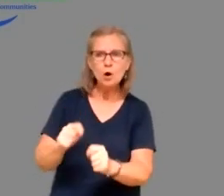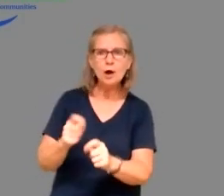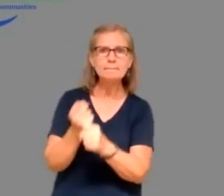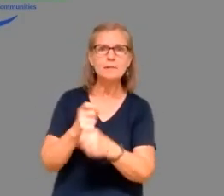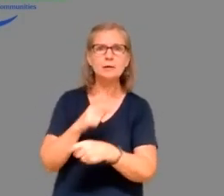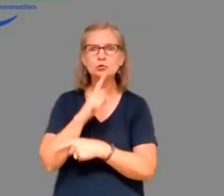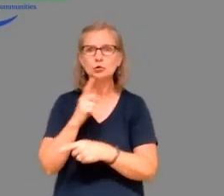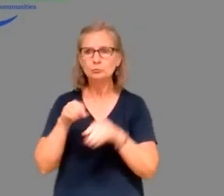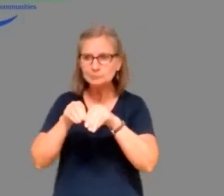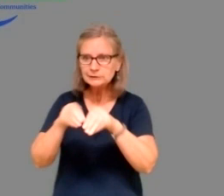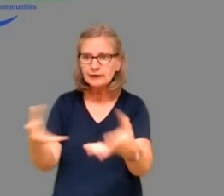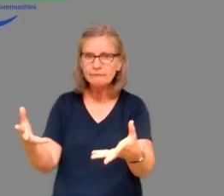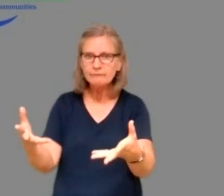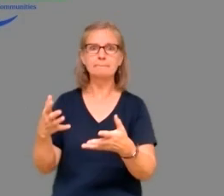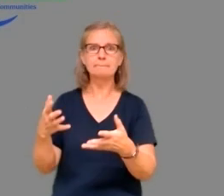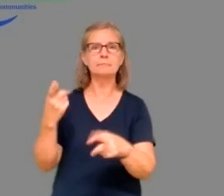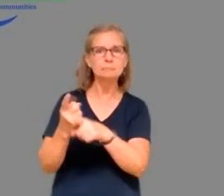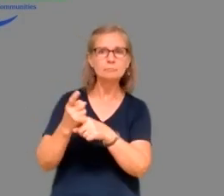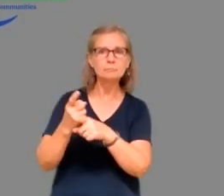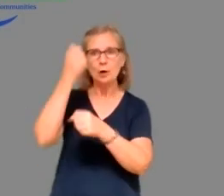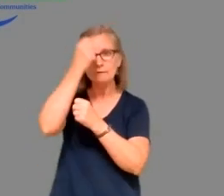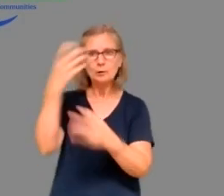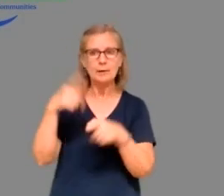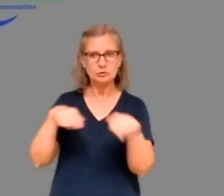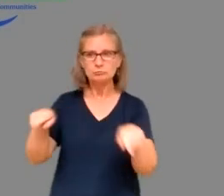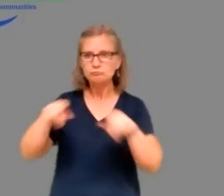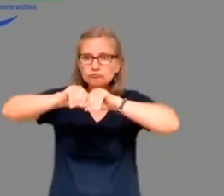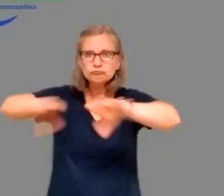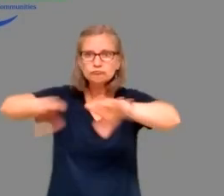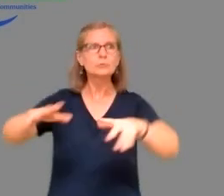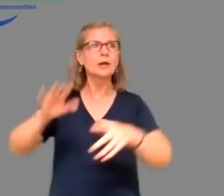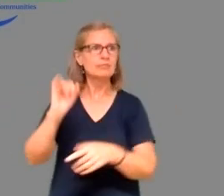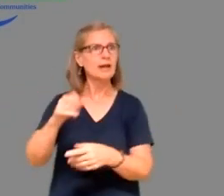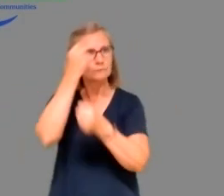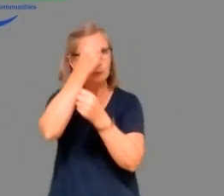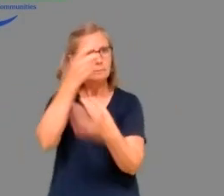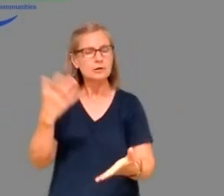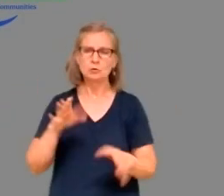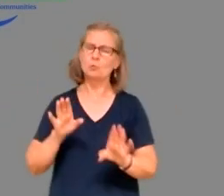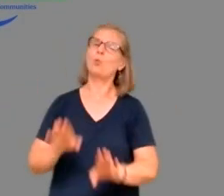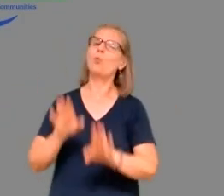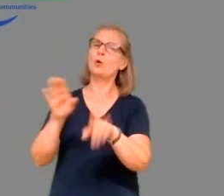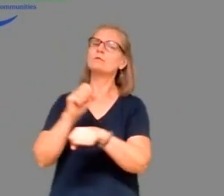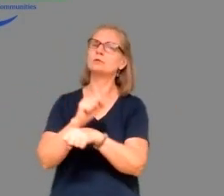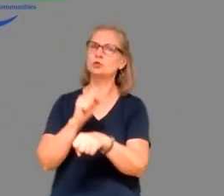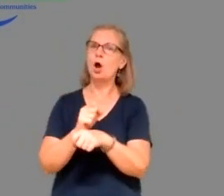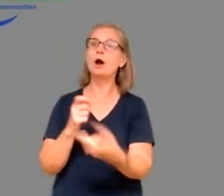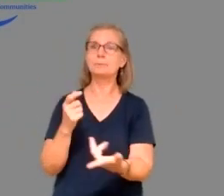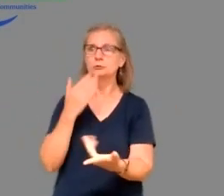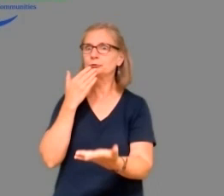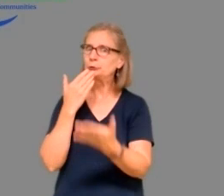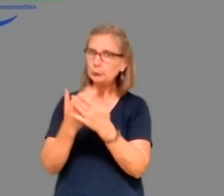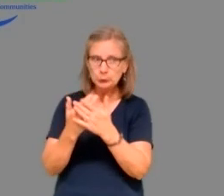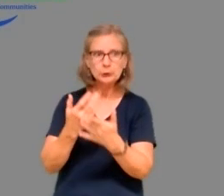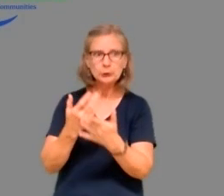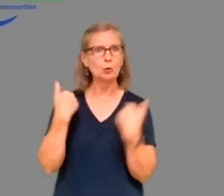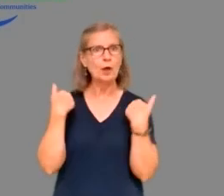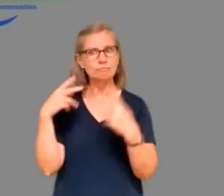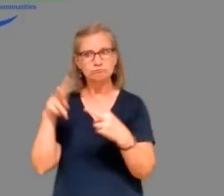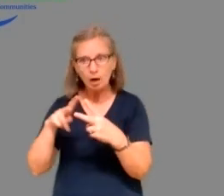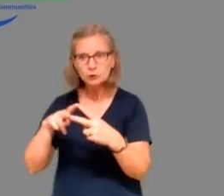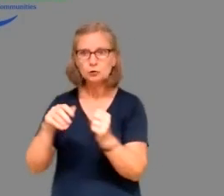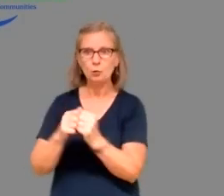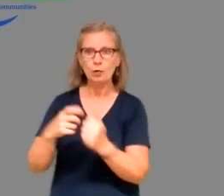out. And they've done a great job. That is a wonderful resource for us to have and relationship that we've built.